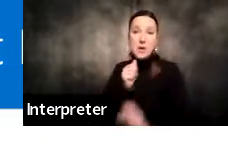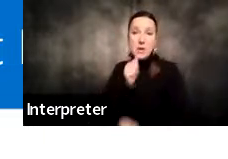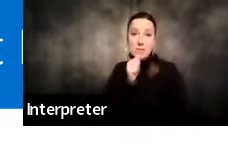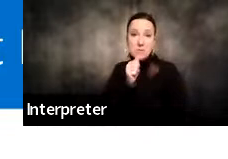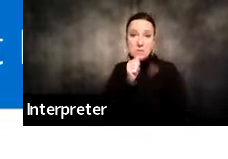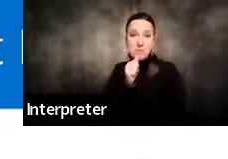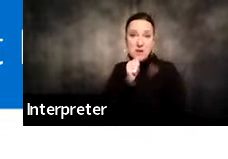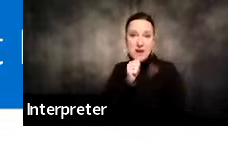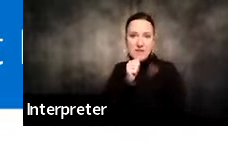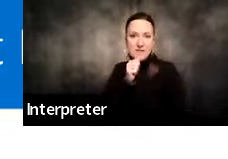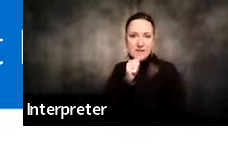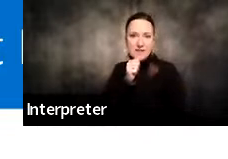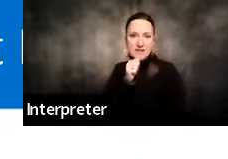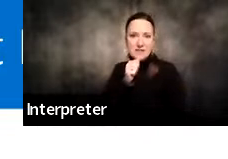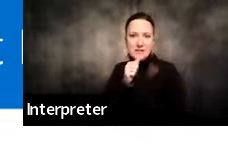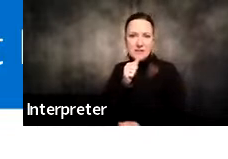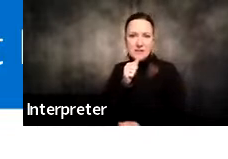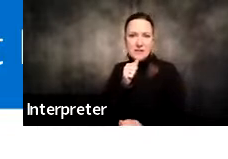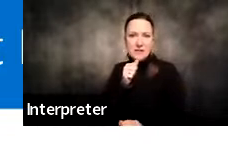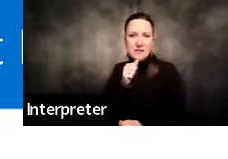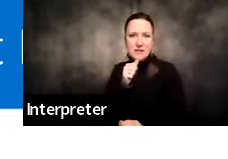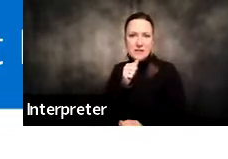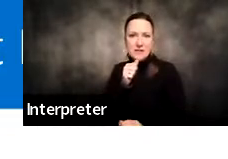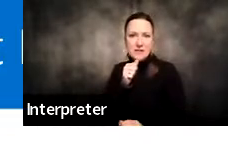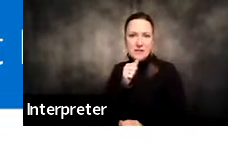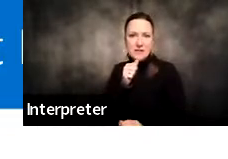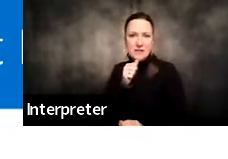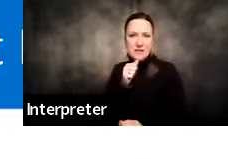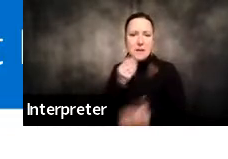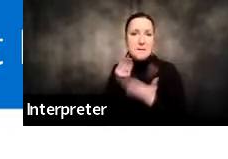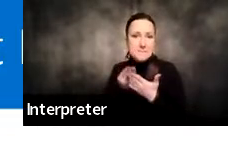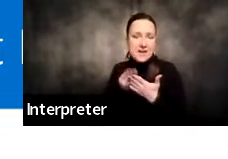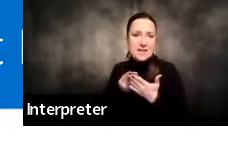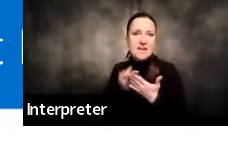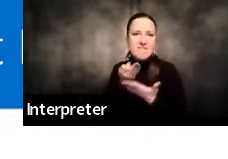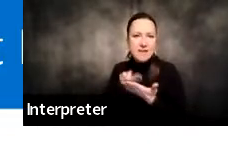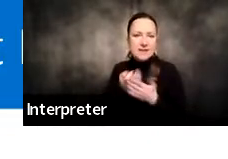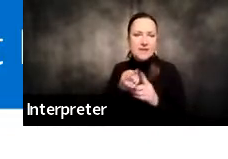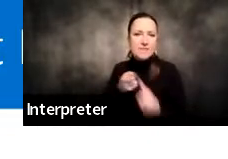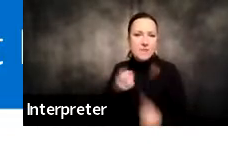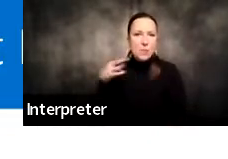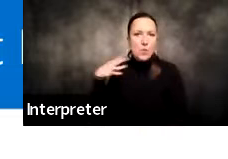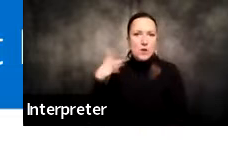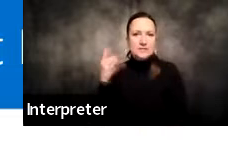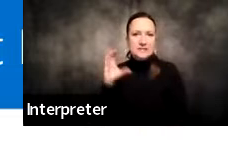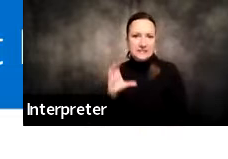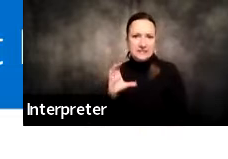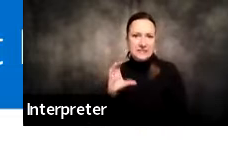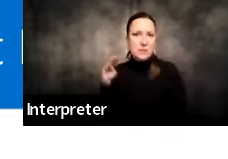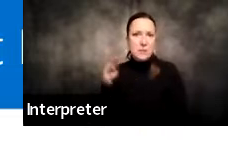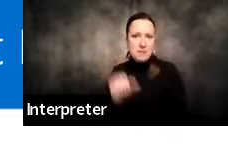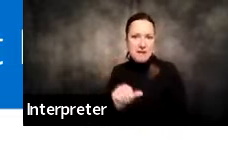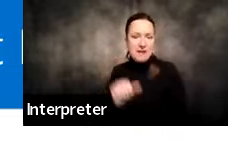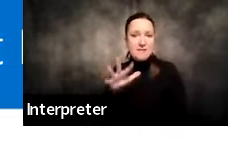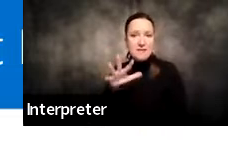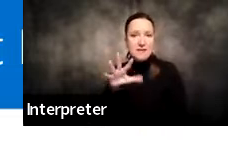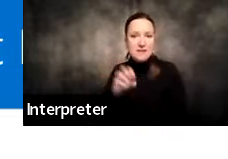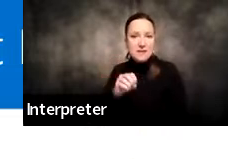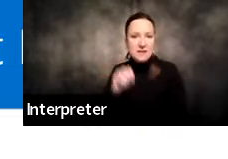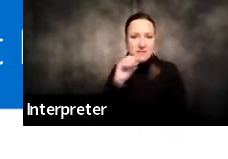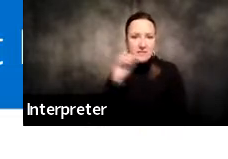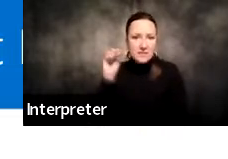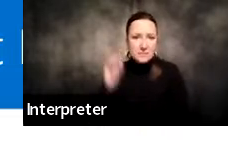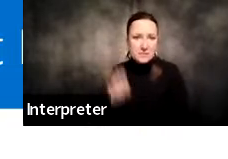side. There's funding available from the district to pay at minimum 50%, but up